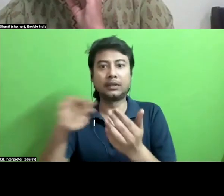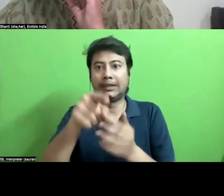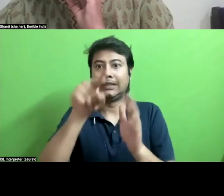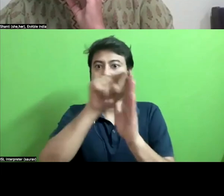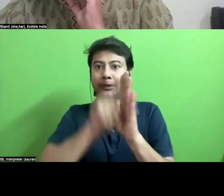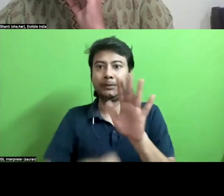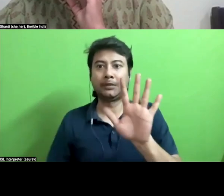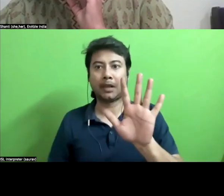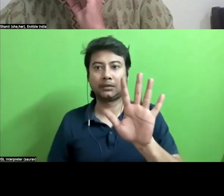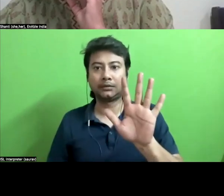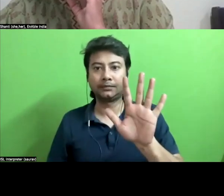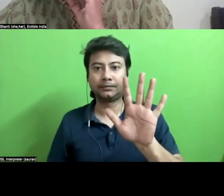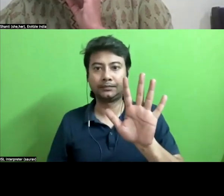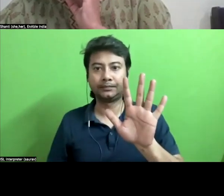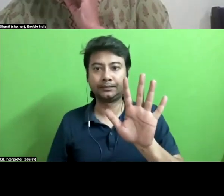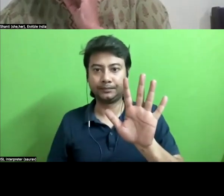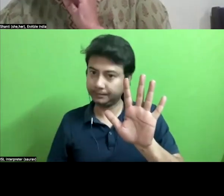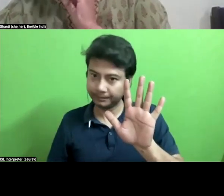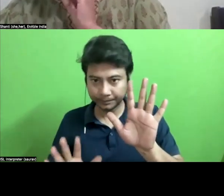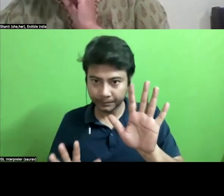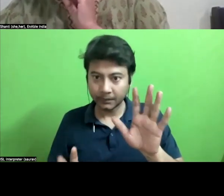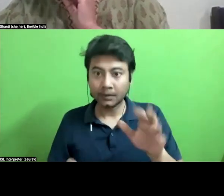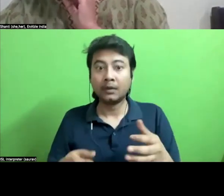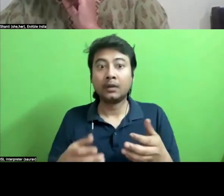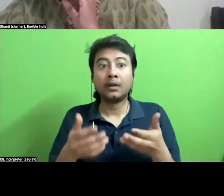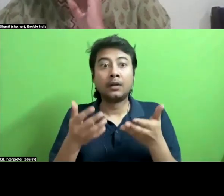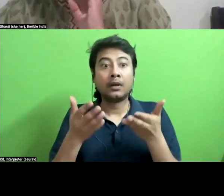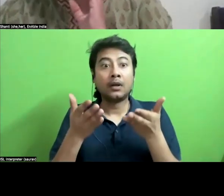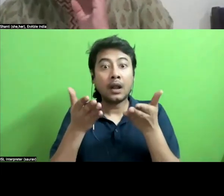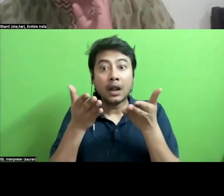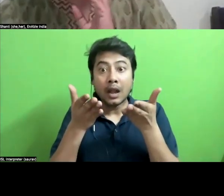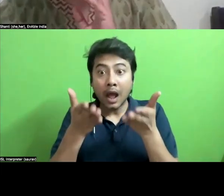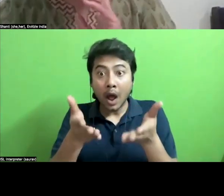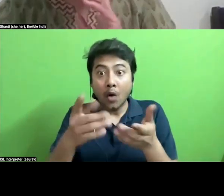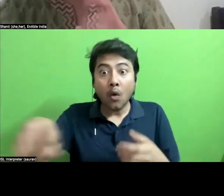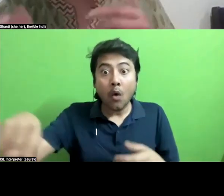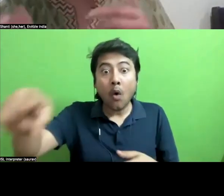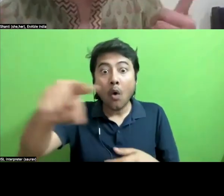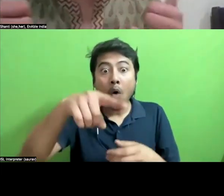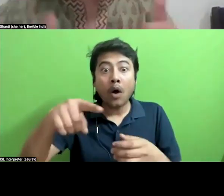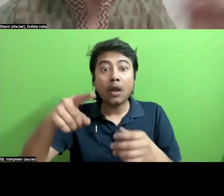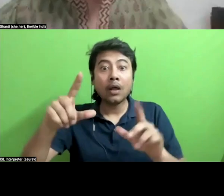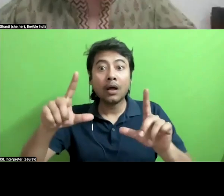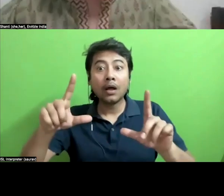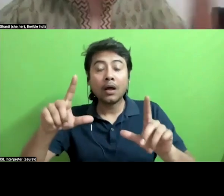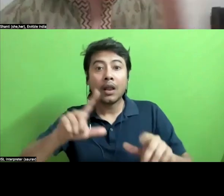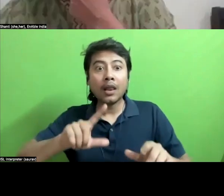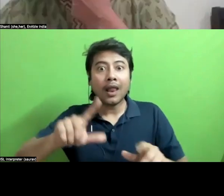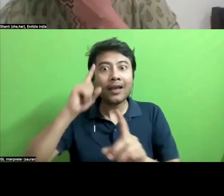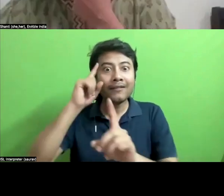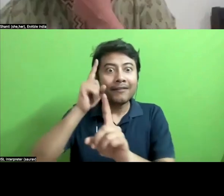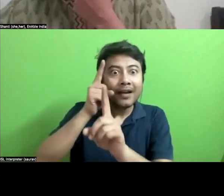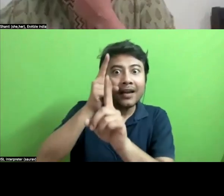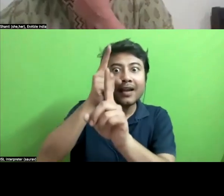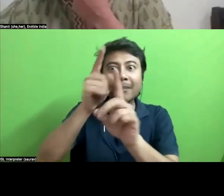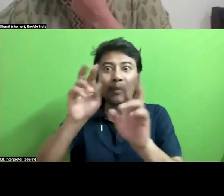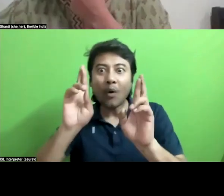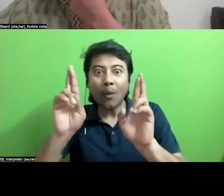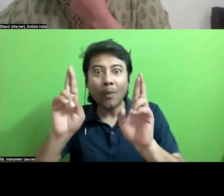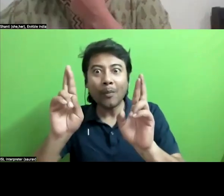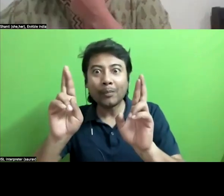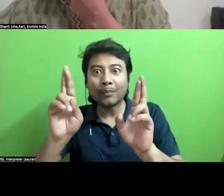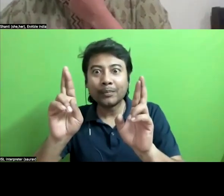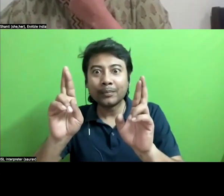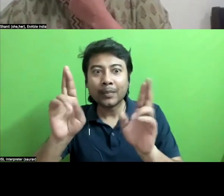now apply it to your expectations, and I think we have enough time. Thank you, timekeepers, for helping